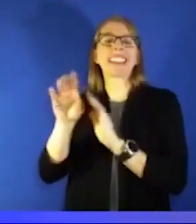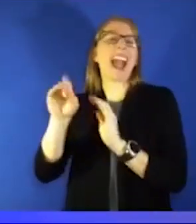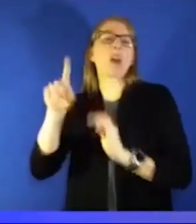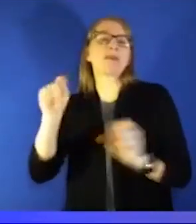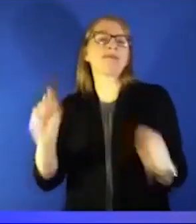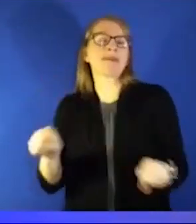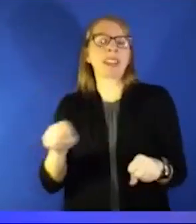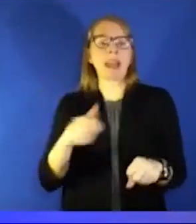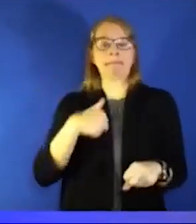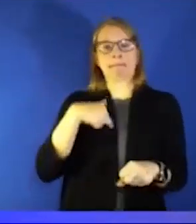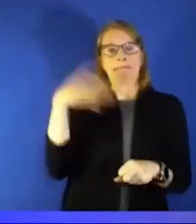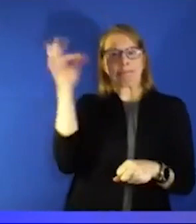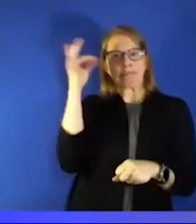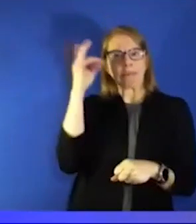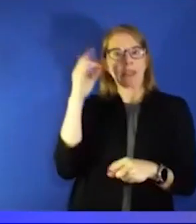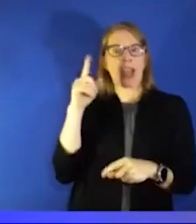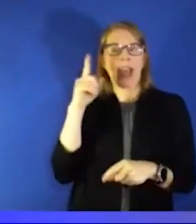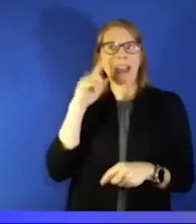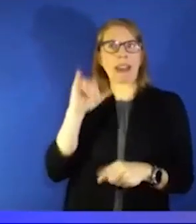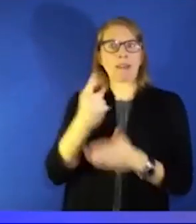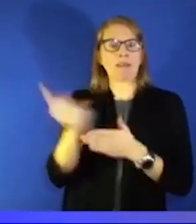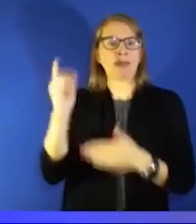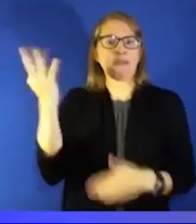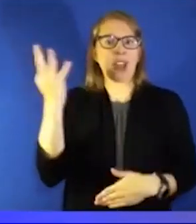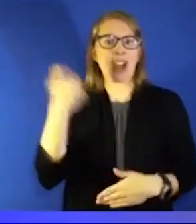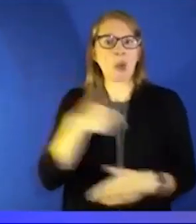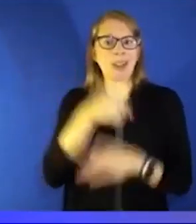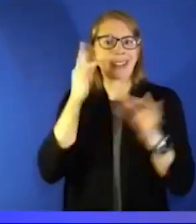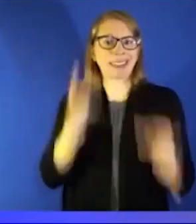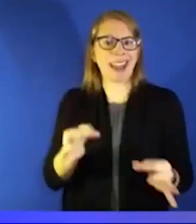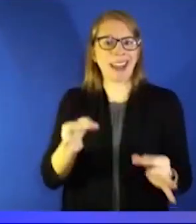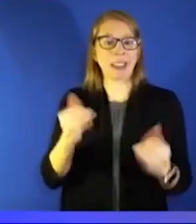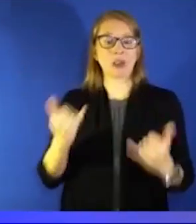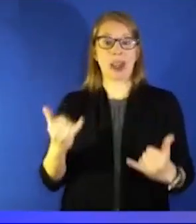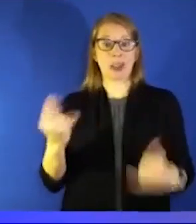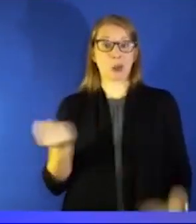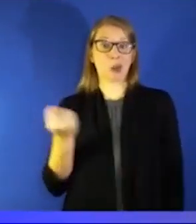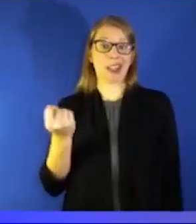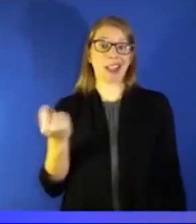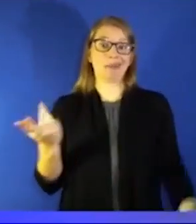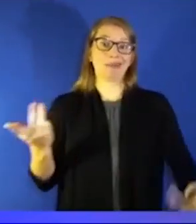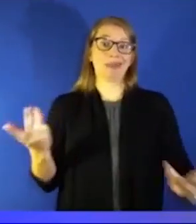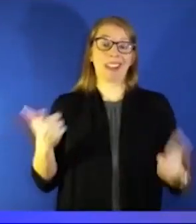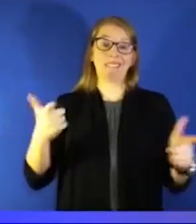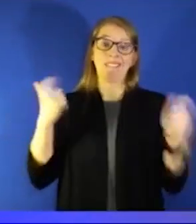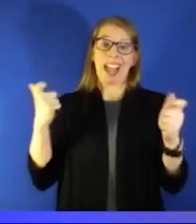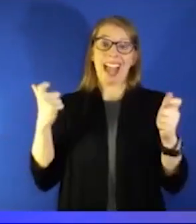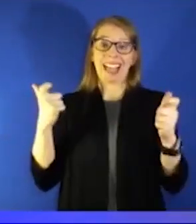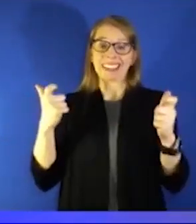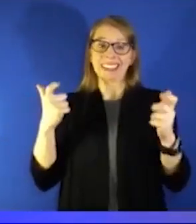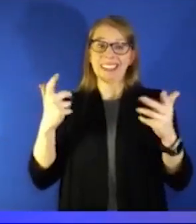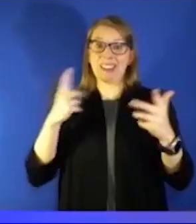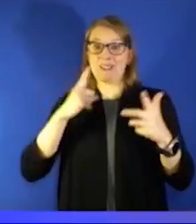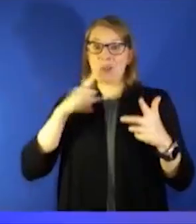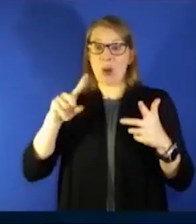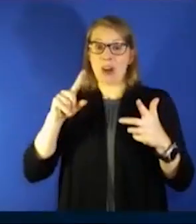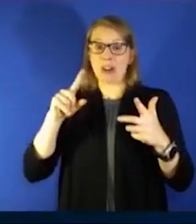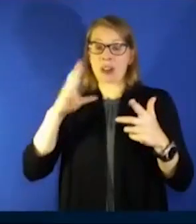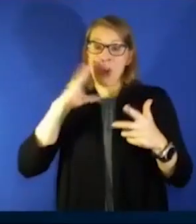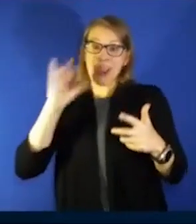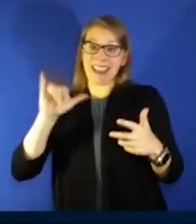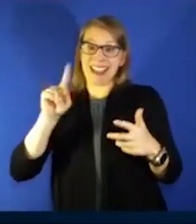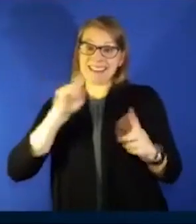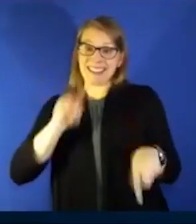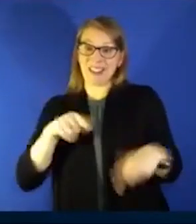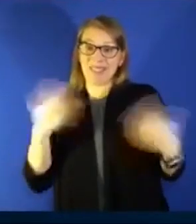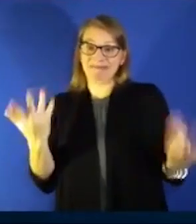was Friday that we decided that, and so it's Tuesday, so that's a pretty quick turnaround. So I don't know the answer to that off the top of my head. Yeah,